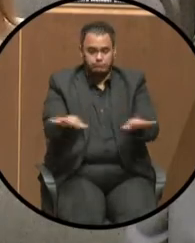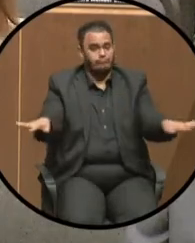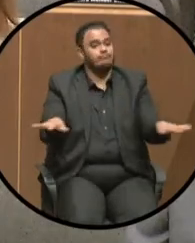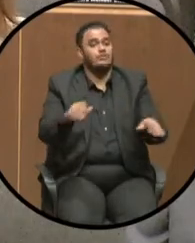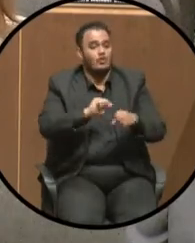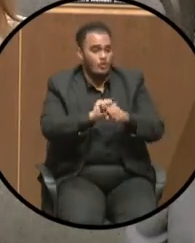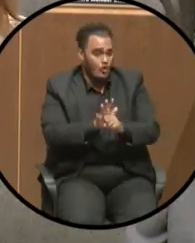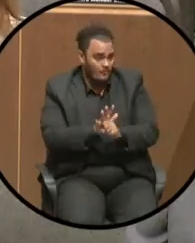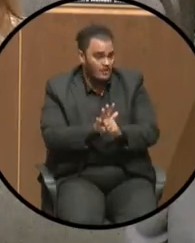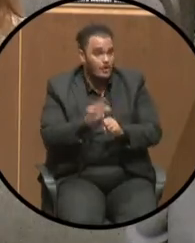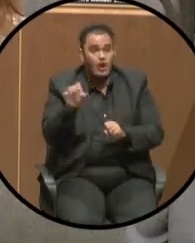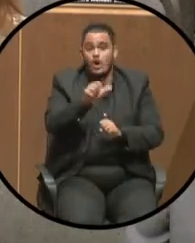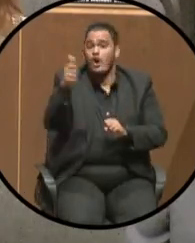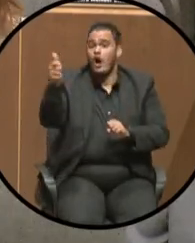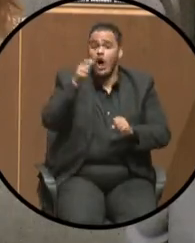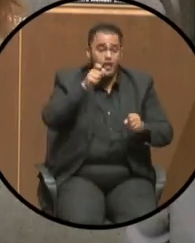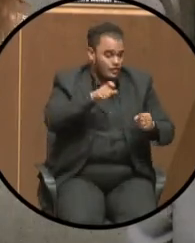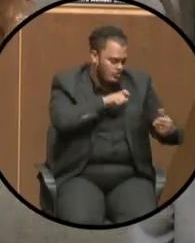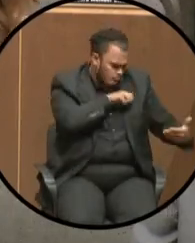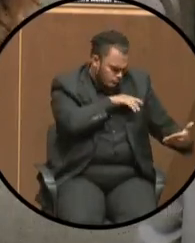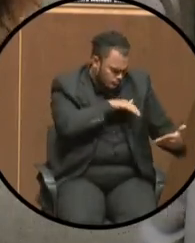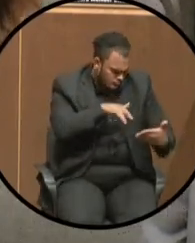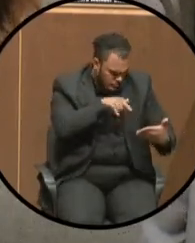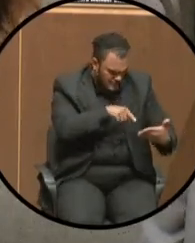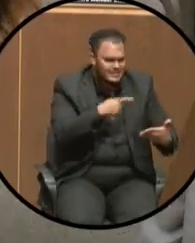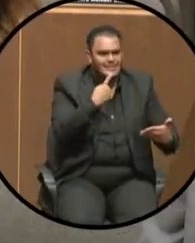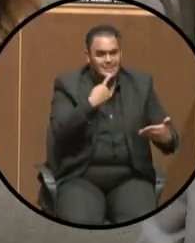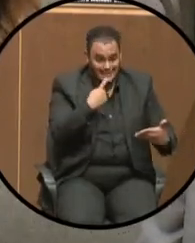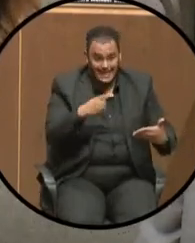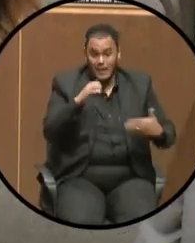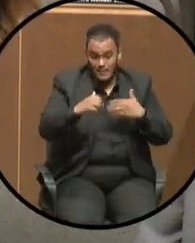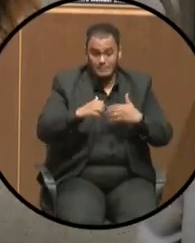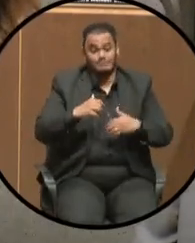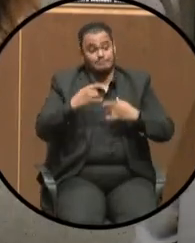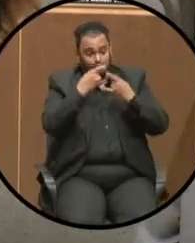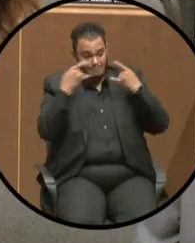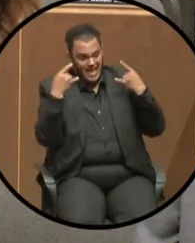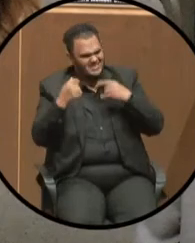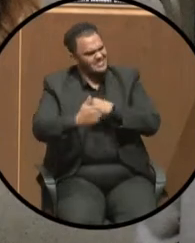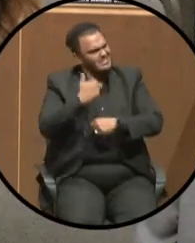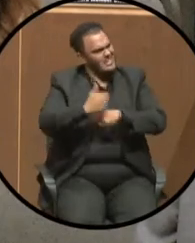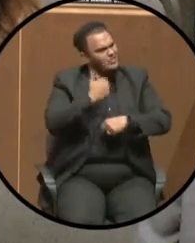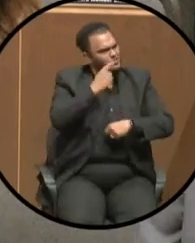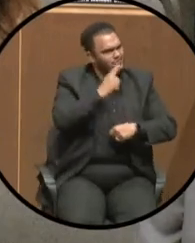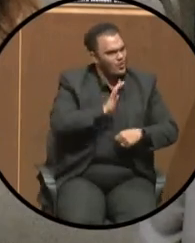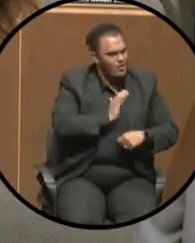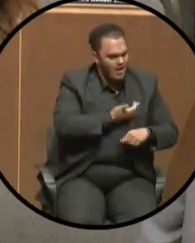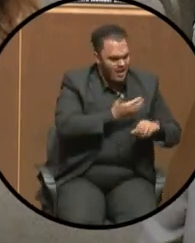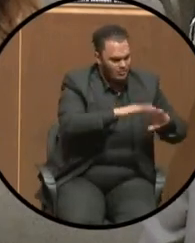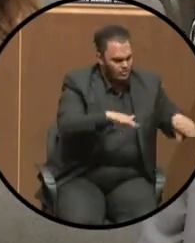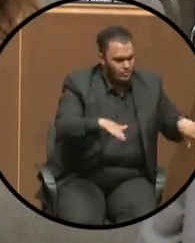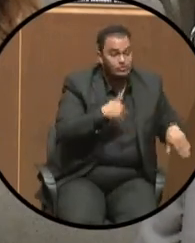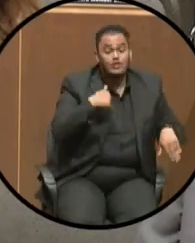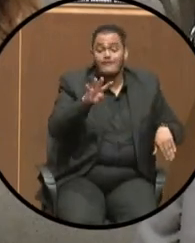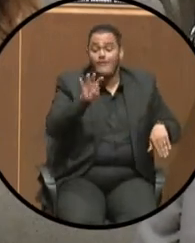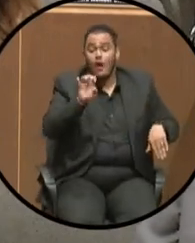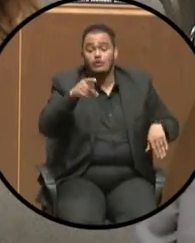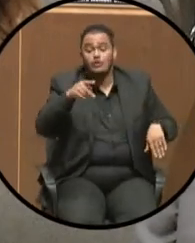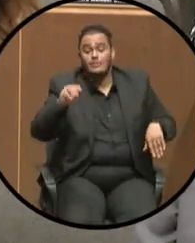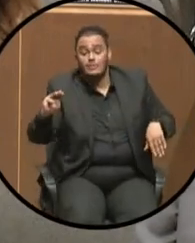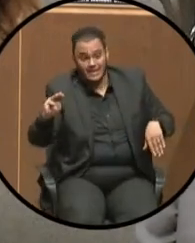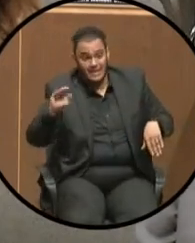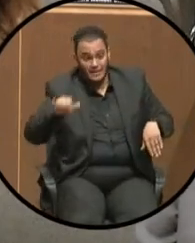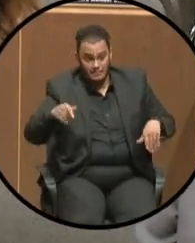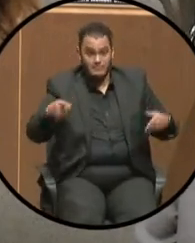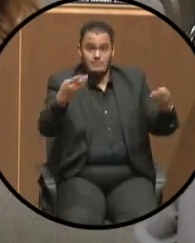JAMA Pediatrics showed that masks are detrimental to our children. The normal content of CO2 in an open room is 400 ppm. Levels in a closed